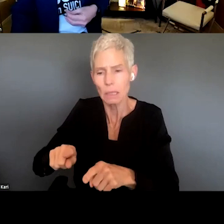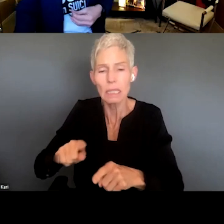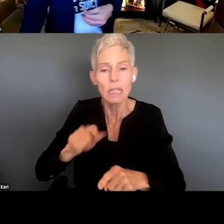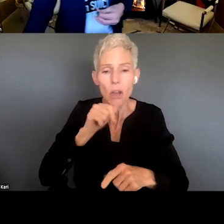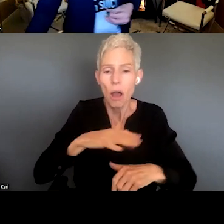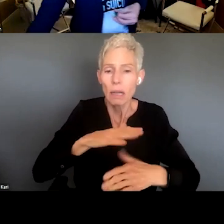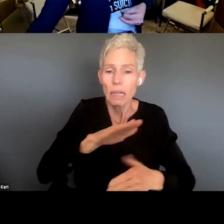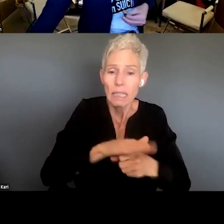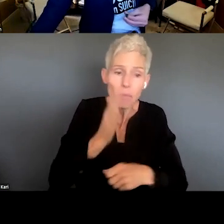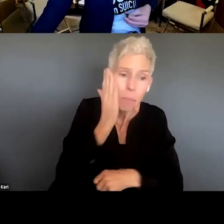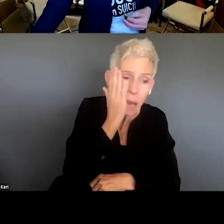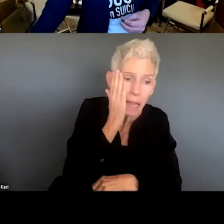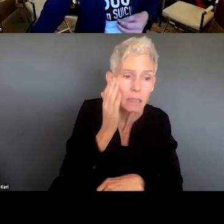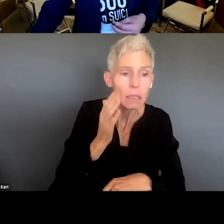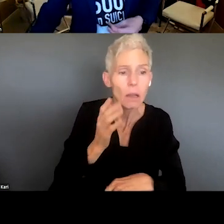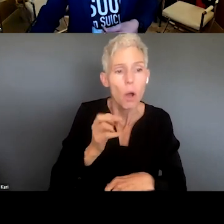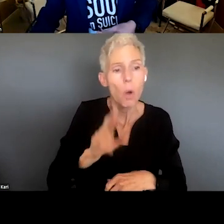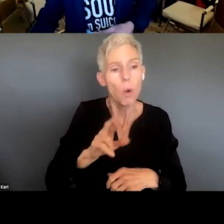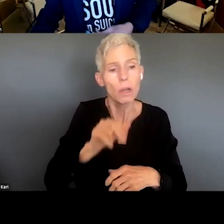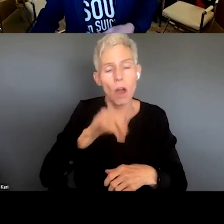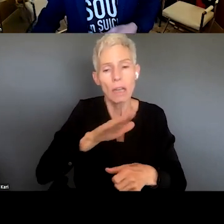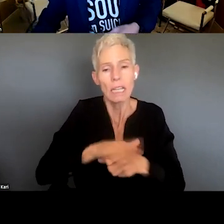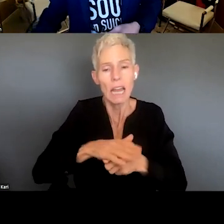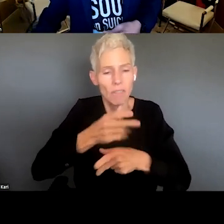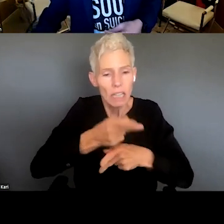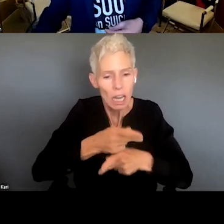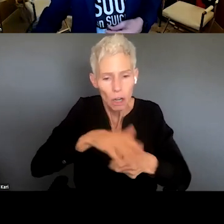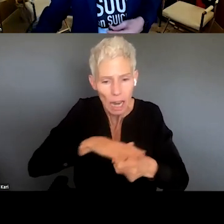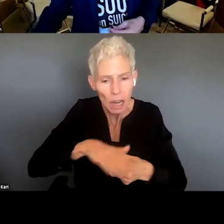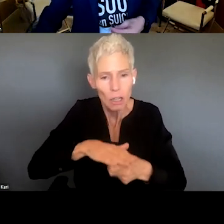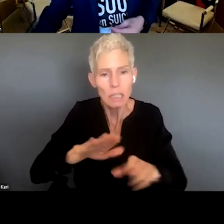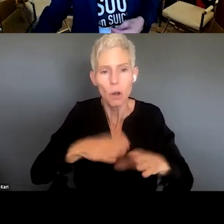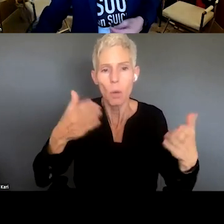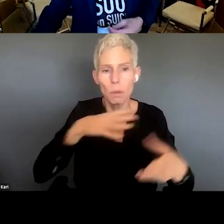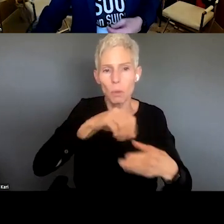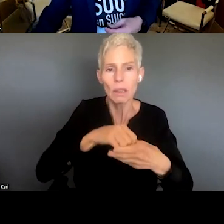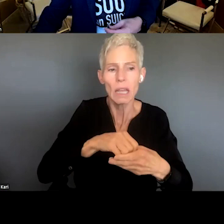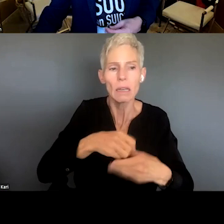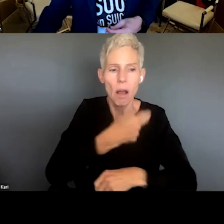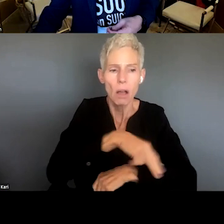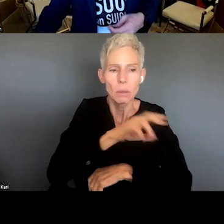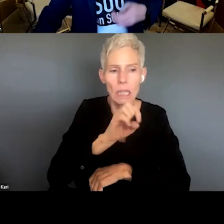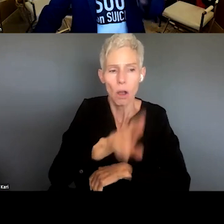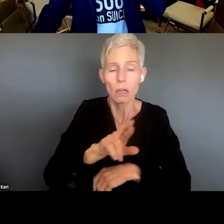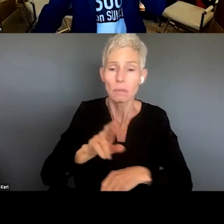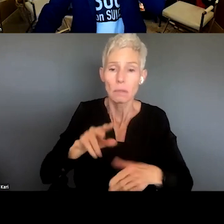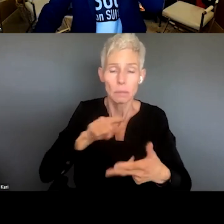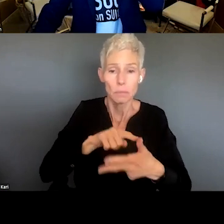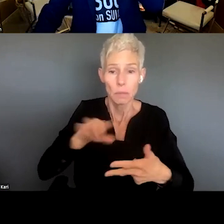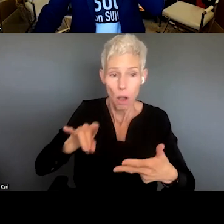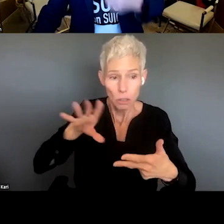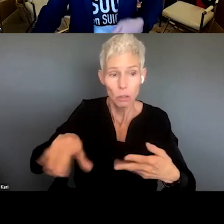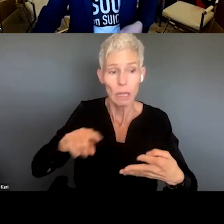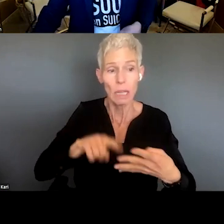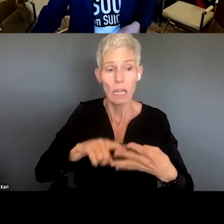or care areas open in hospital ERs? Is that A, Australia, B,